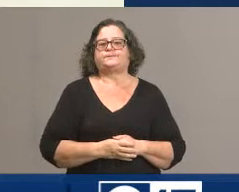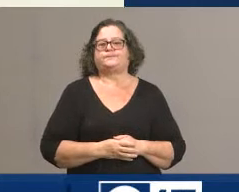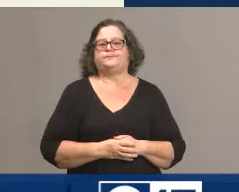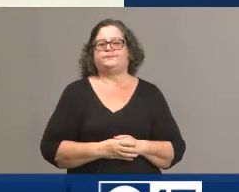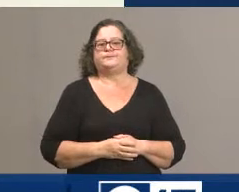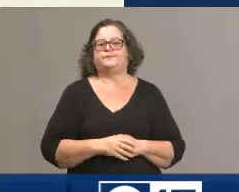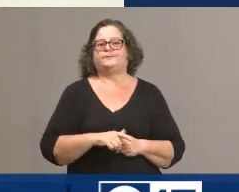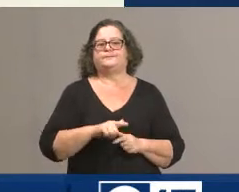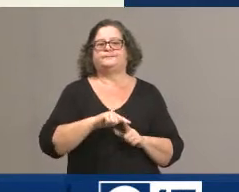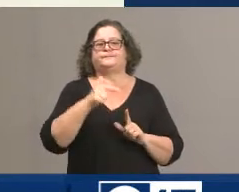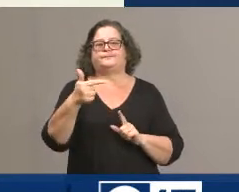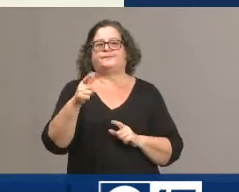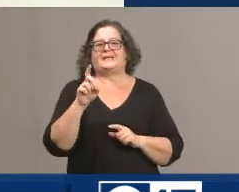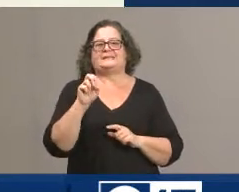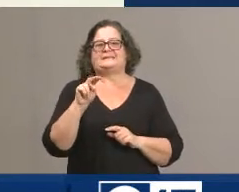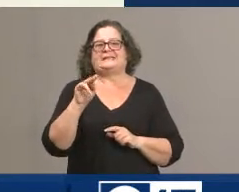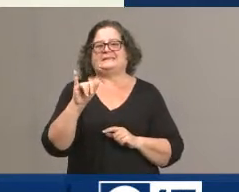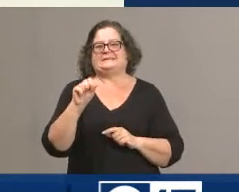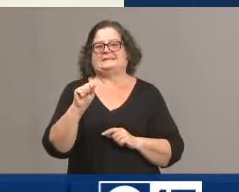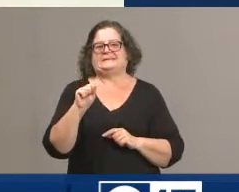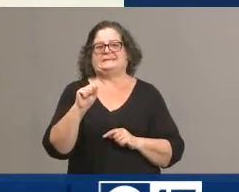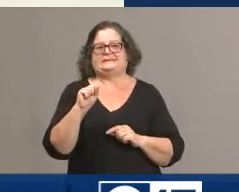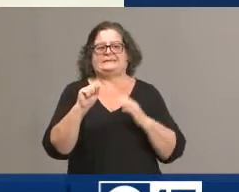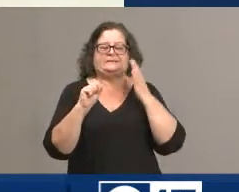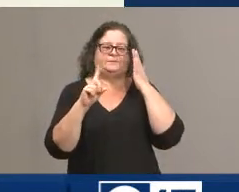Hi, Dennis. Good afternoon,